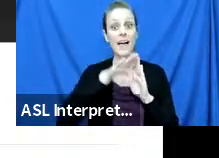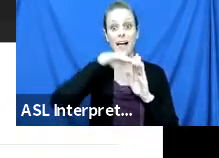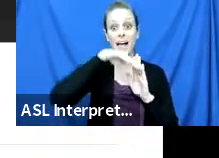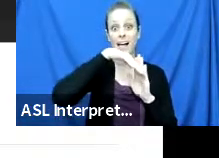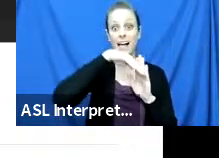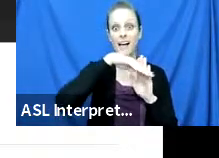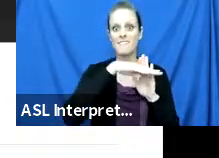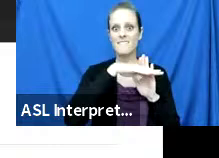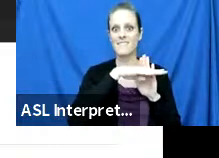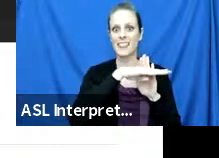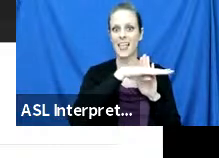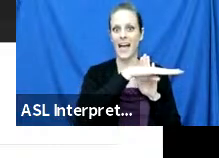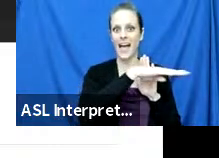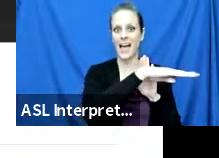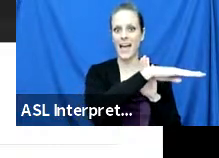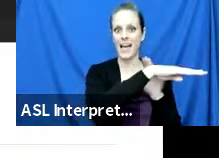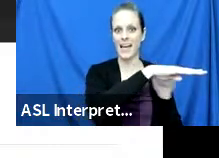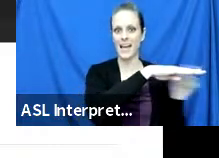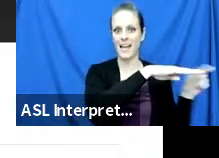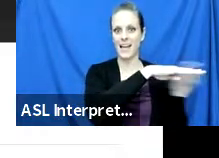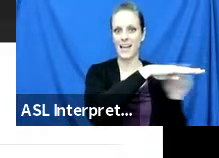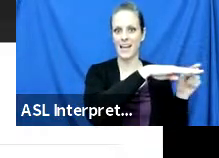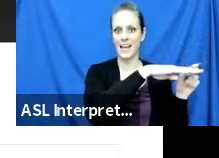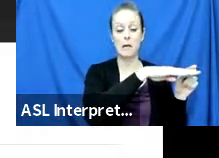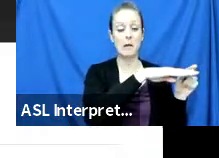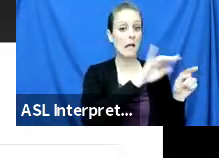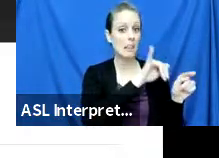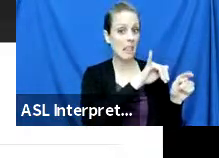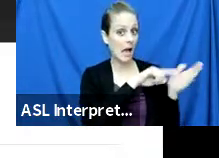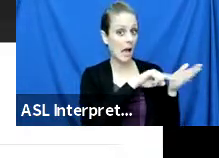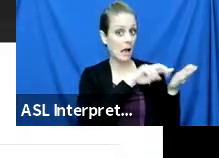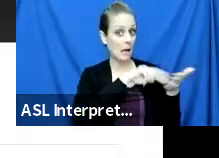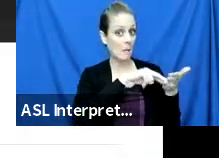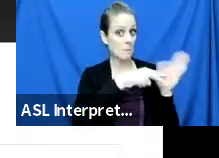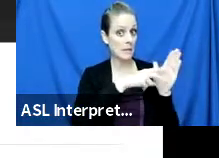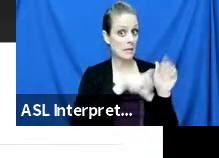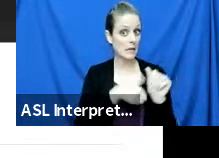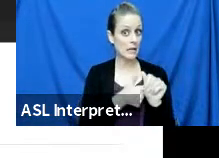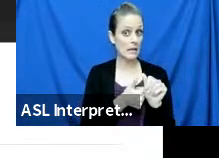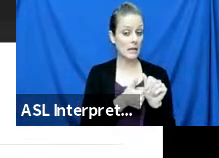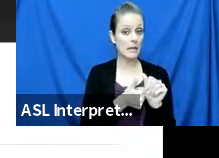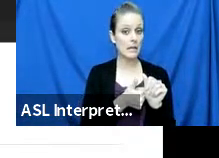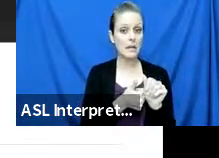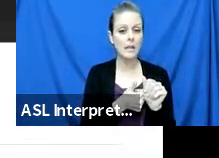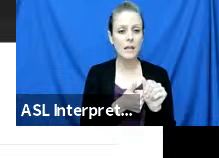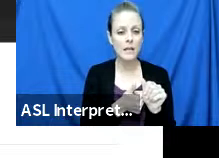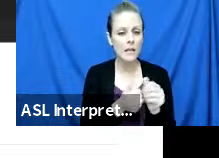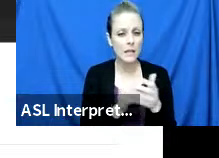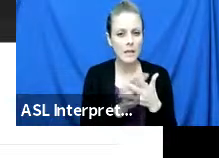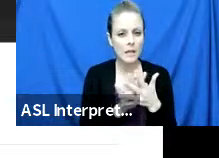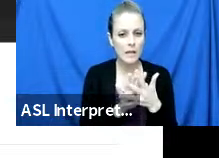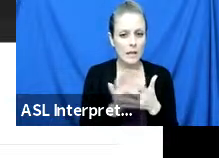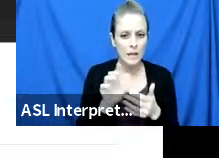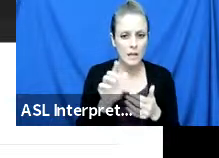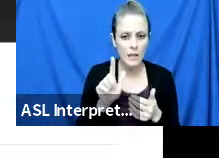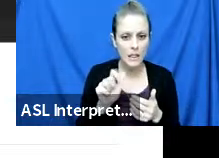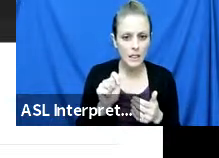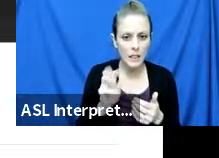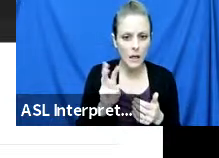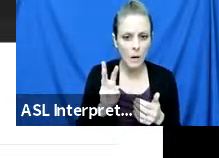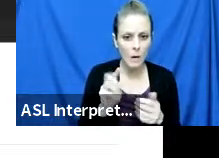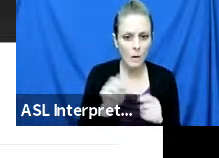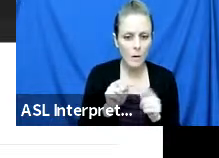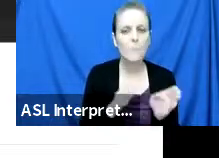suggests that the number of cases is steady and low. We've also seen some indication that we